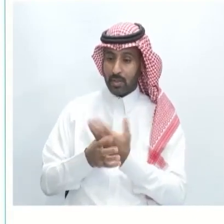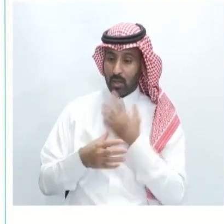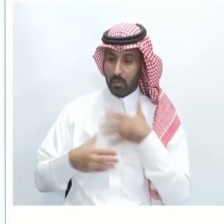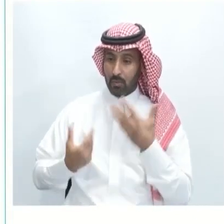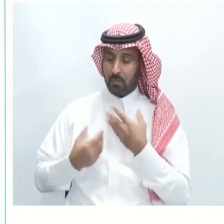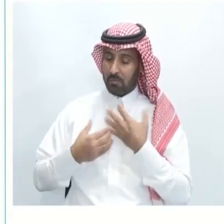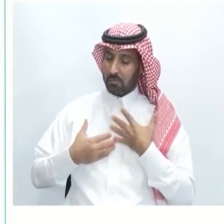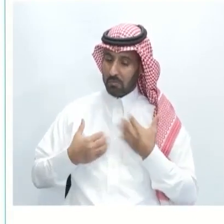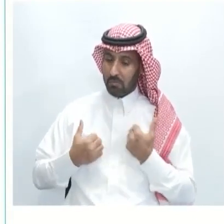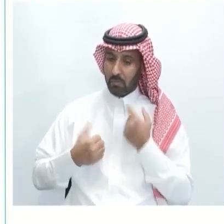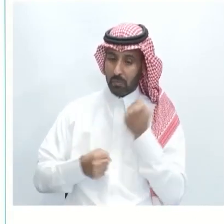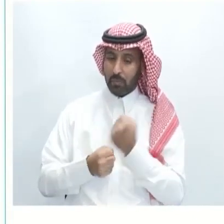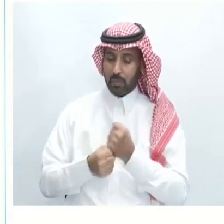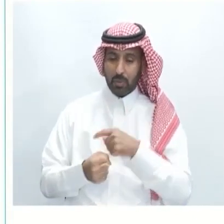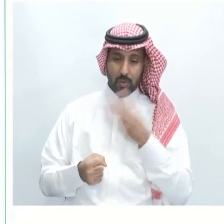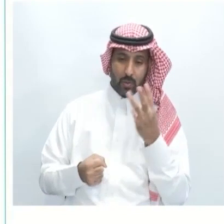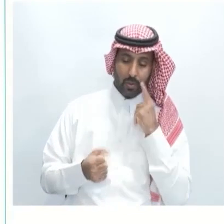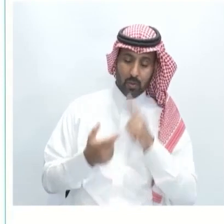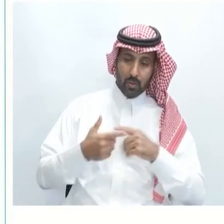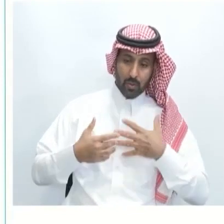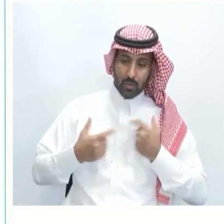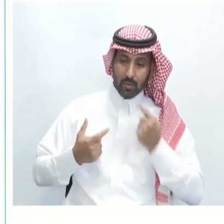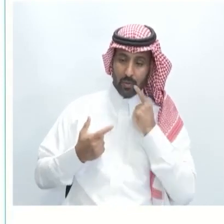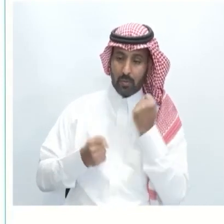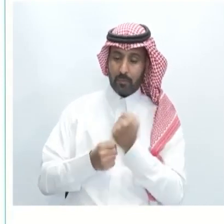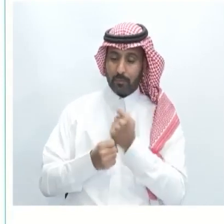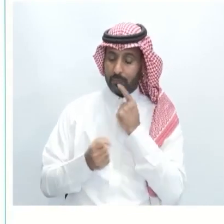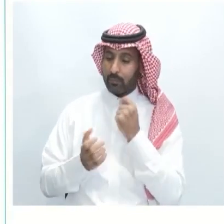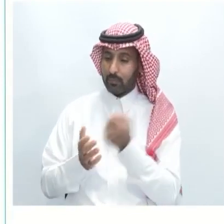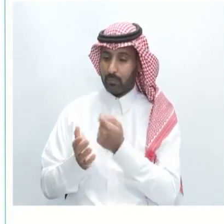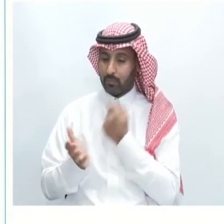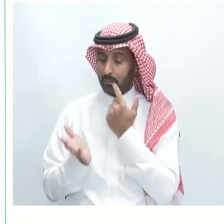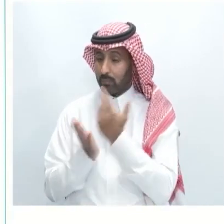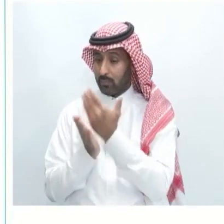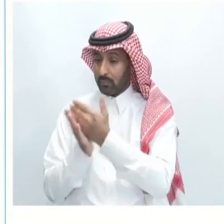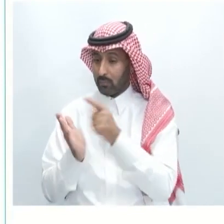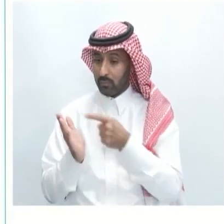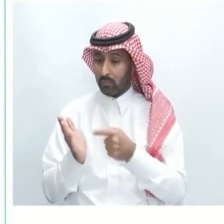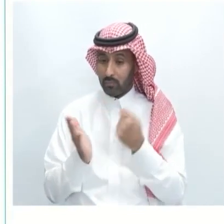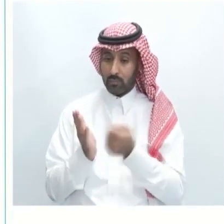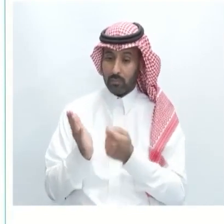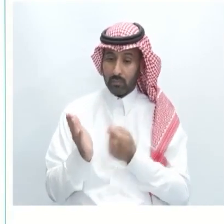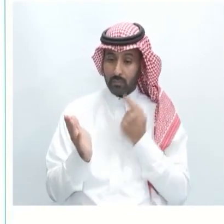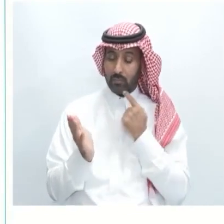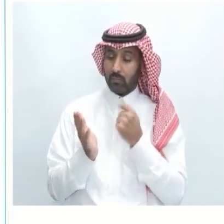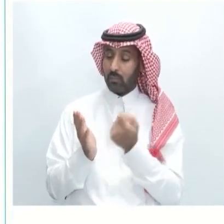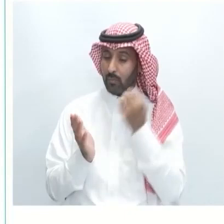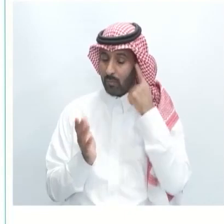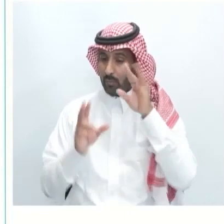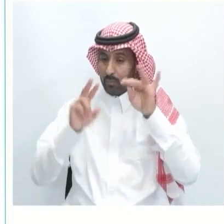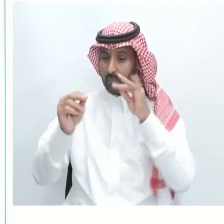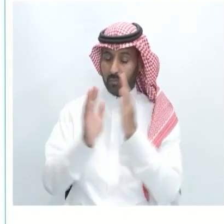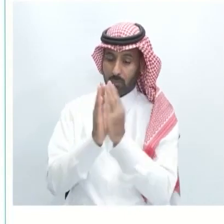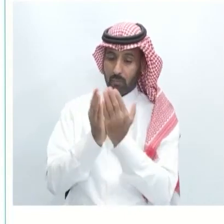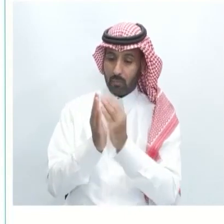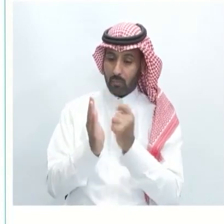job satisfaction. The third most satisfying job, according to the survey, belongs to authors, with a